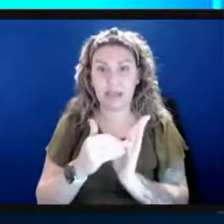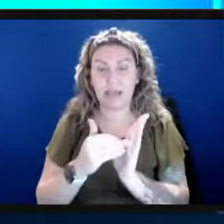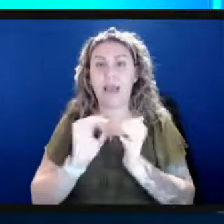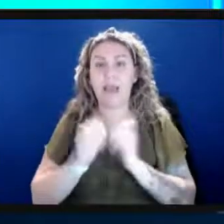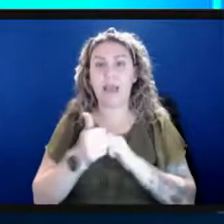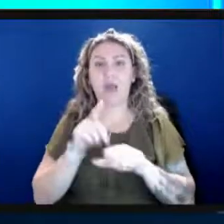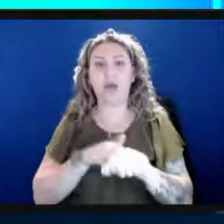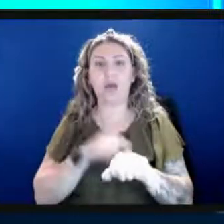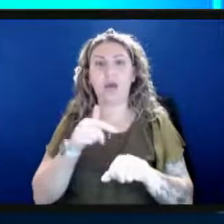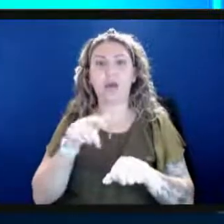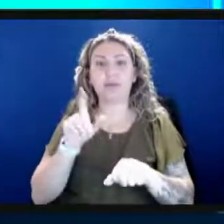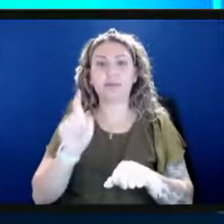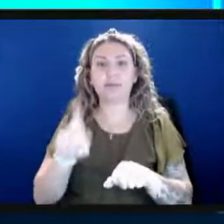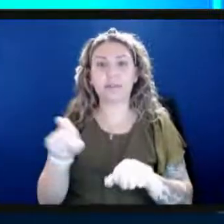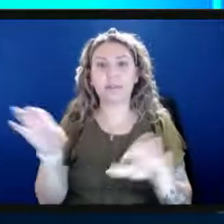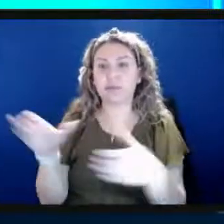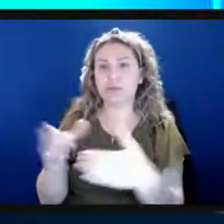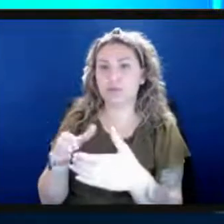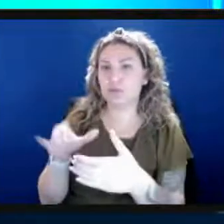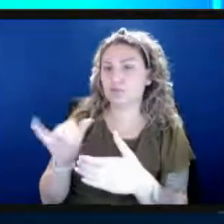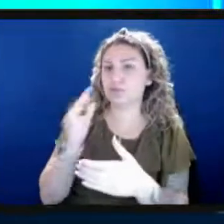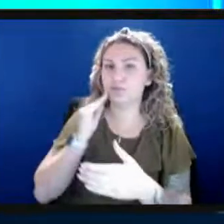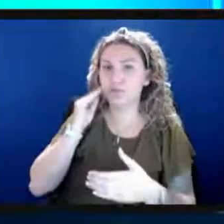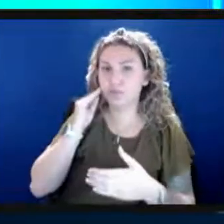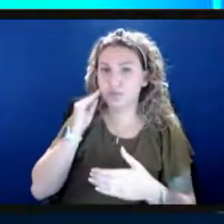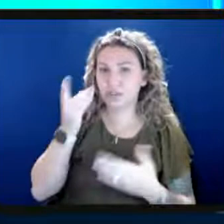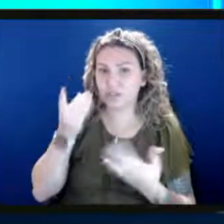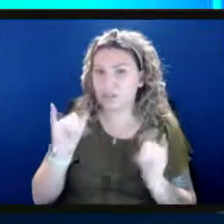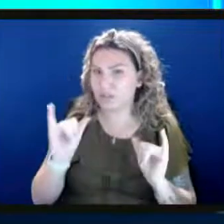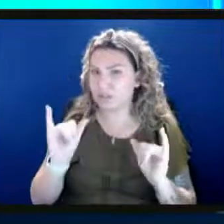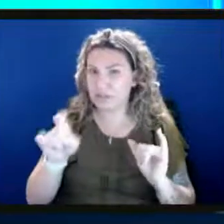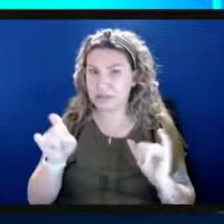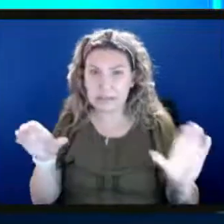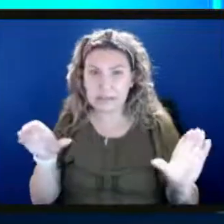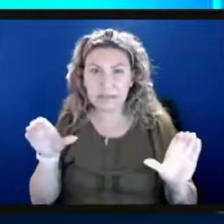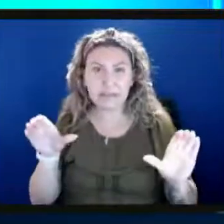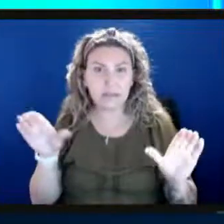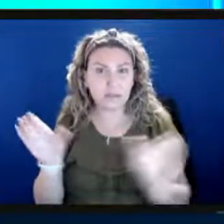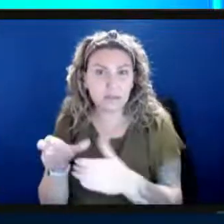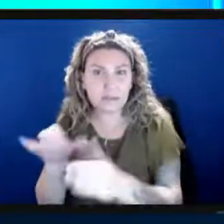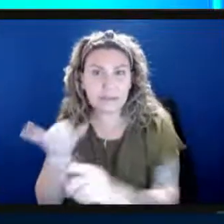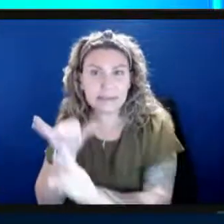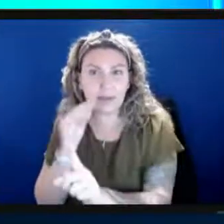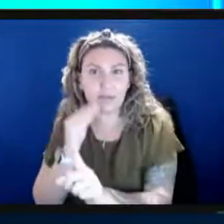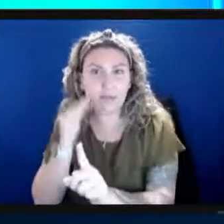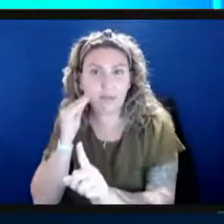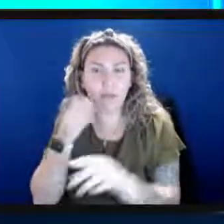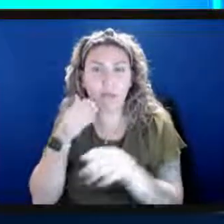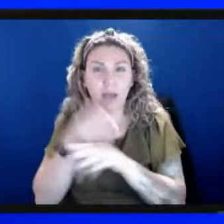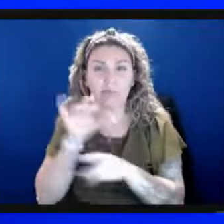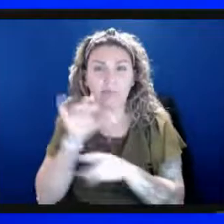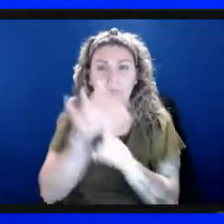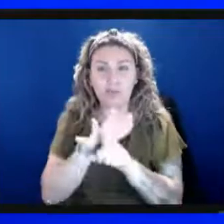they quarantine for? And do you still have to quarantine after an exposure? Yeah, I mean, I think a lot of this